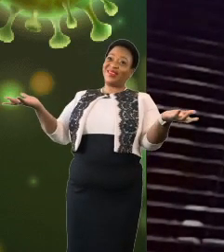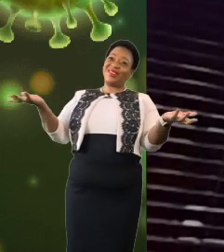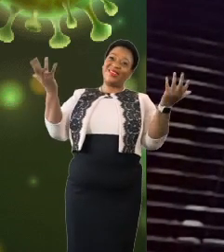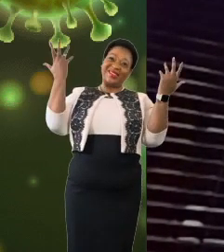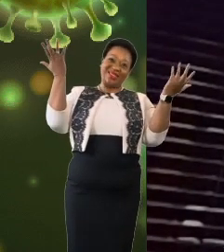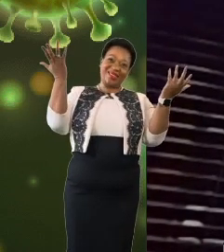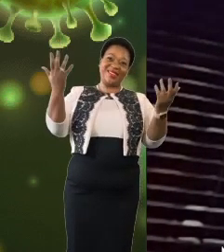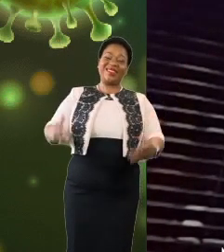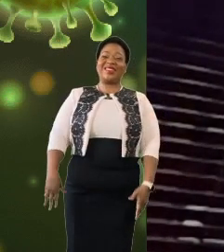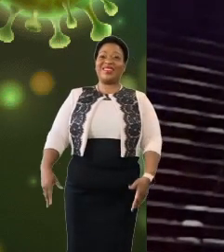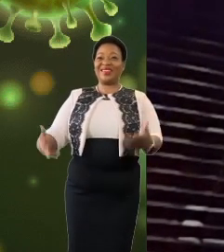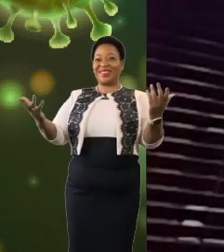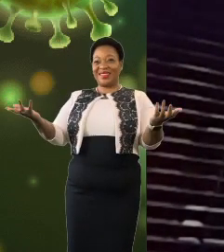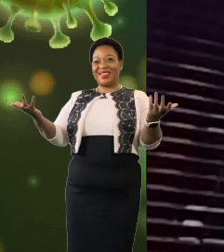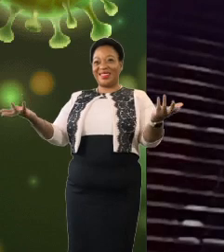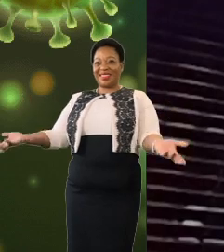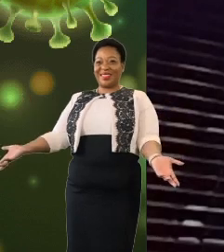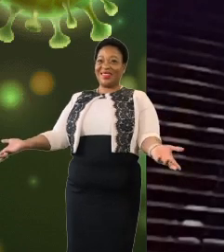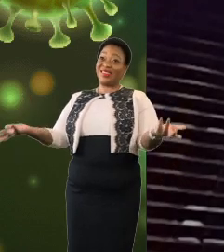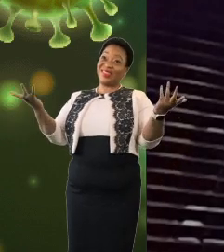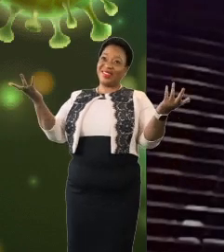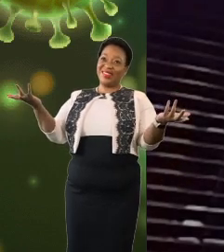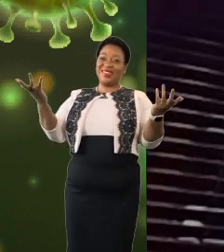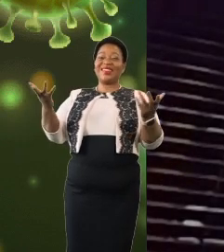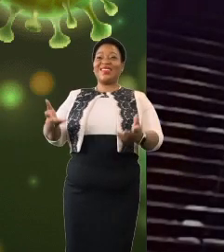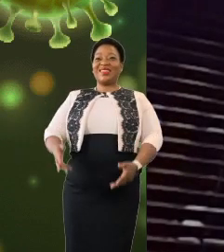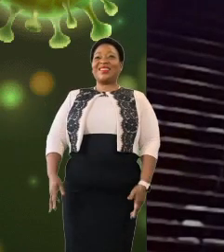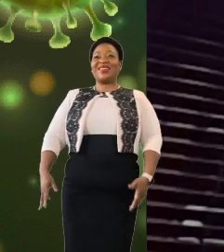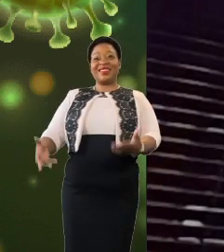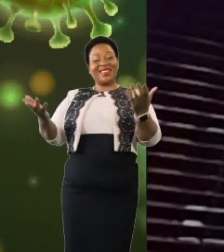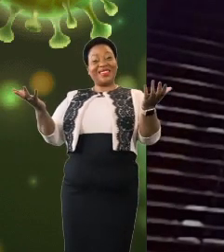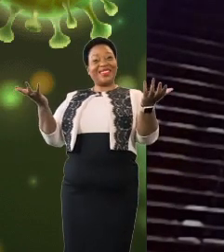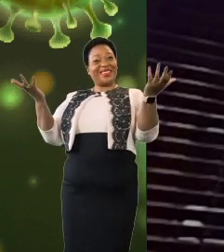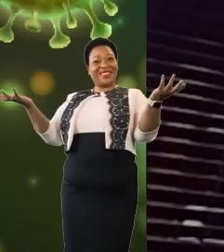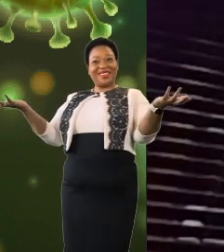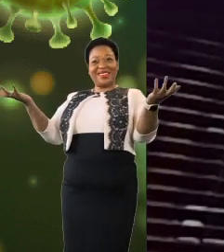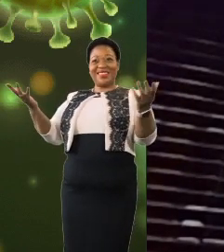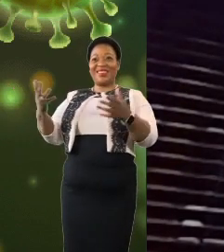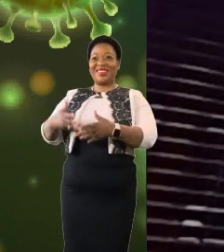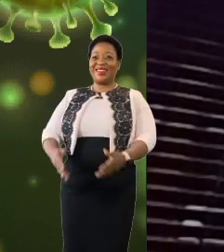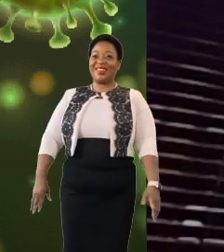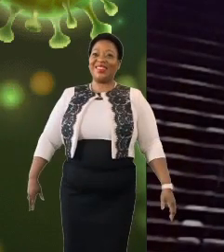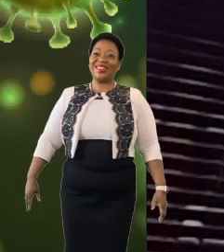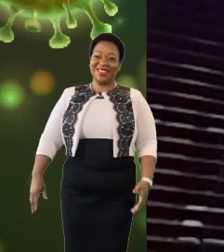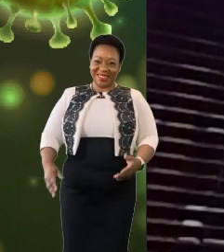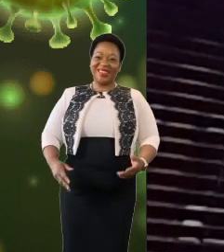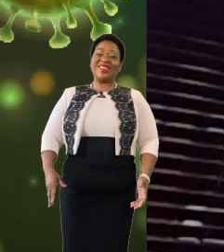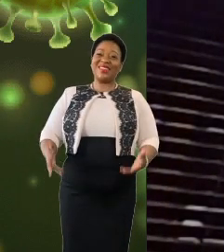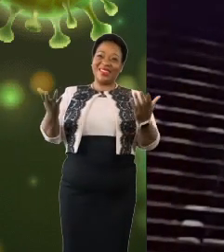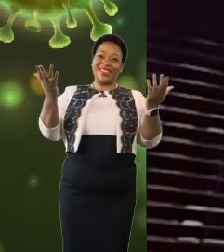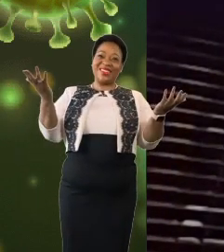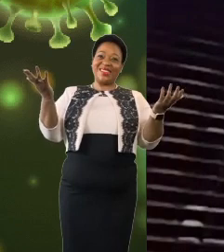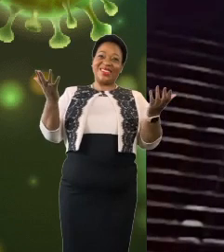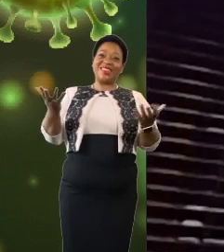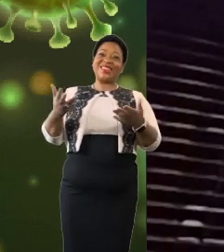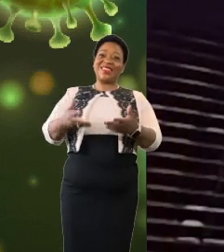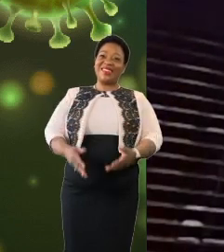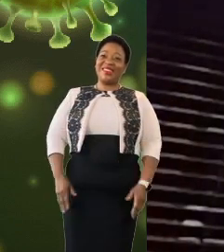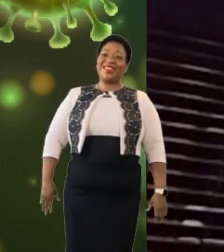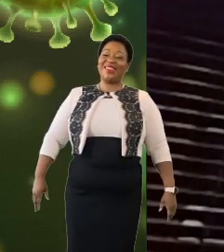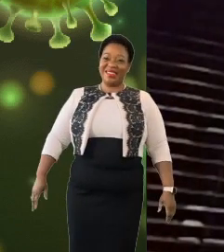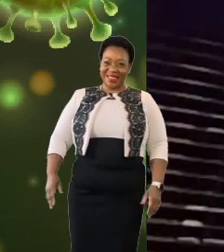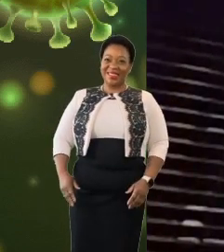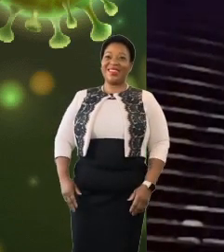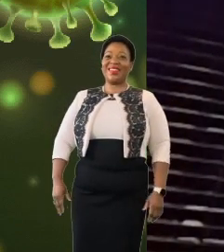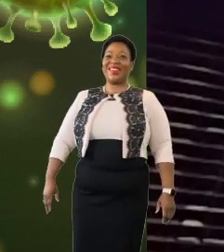that really need to be ignited are the sectors of informal economy, but also there